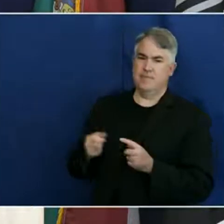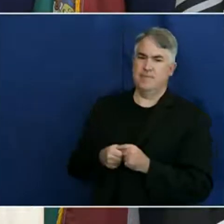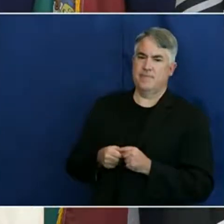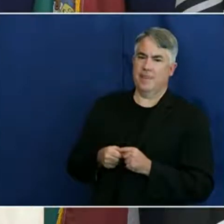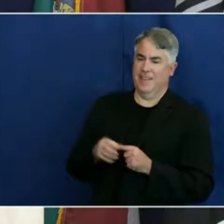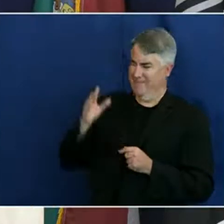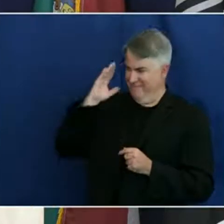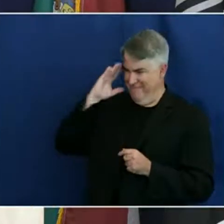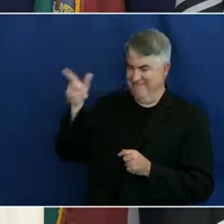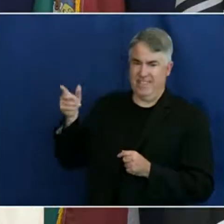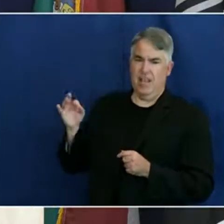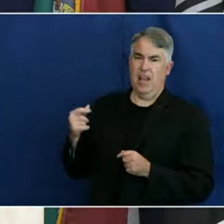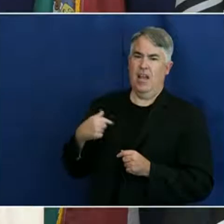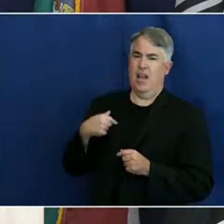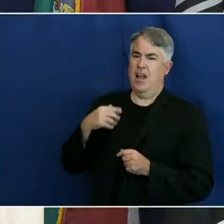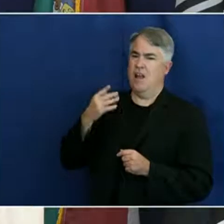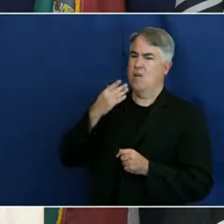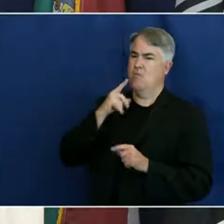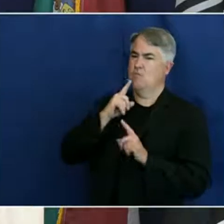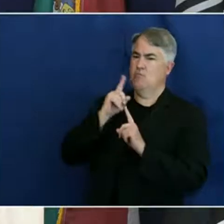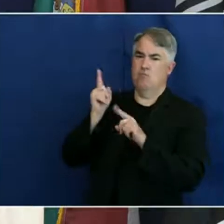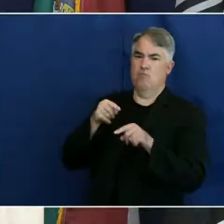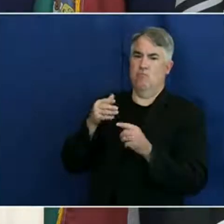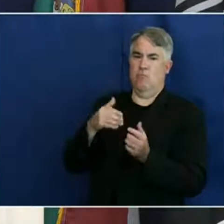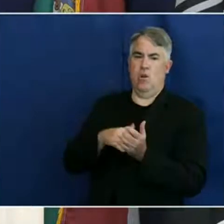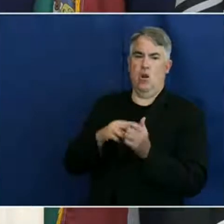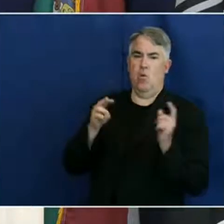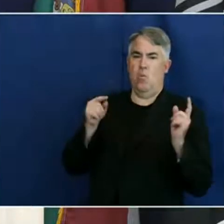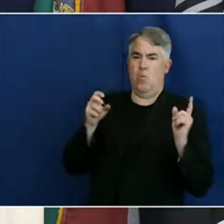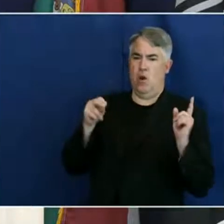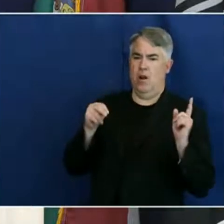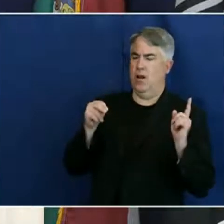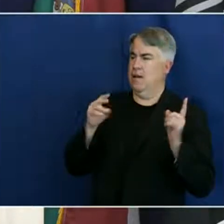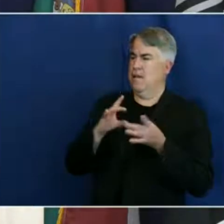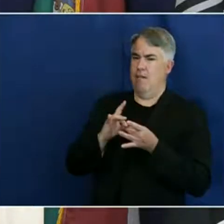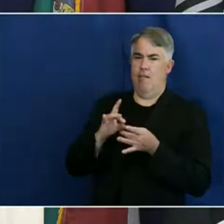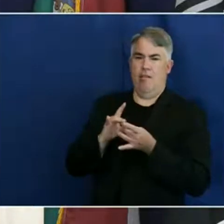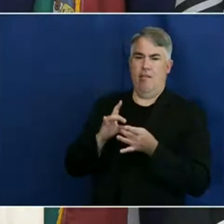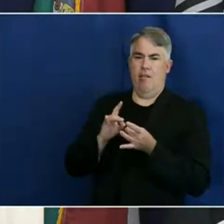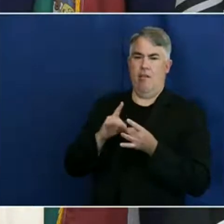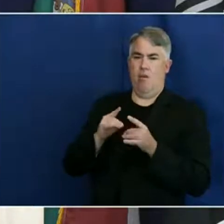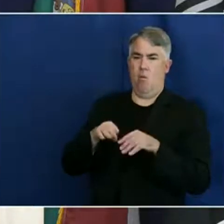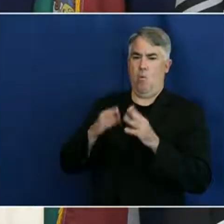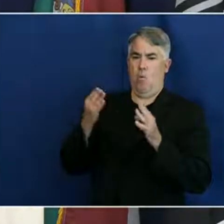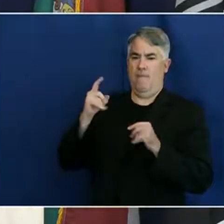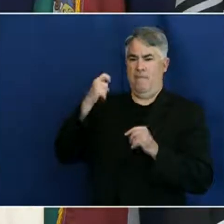Hi, just looking for a reaction from Dr. Wooten, the public health officer, to the reopening news from the governor.